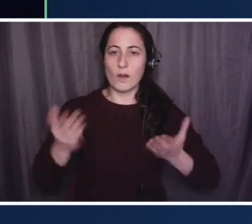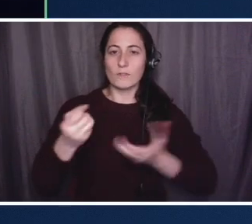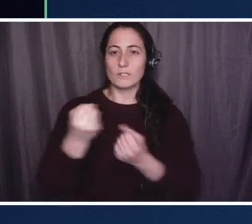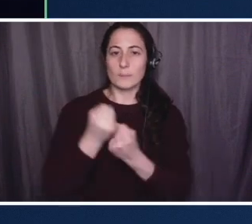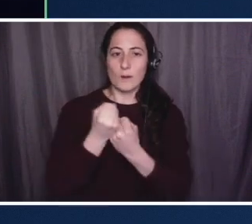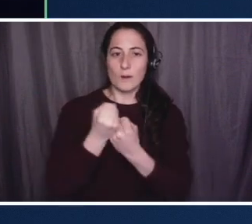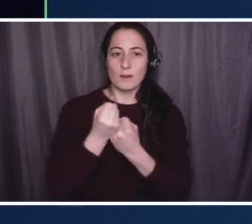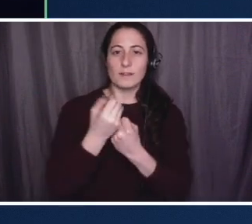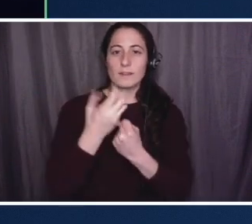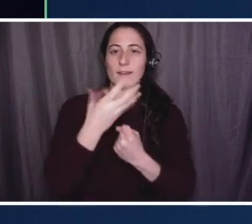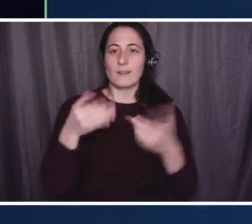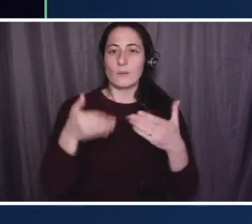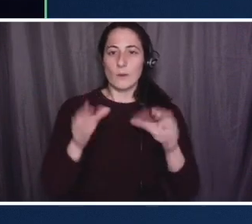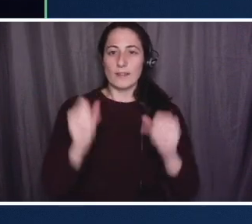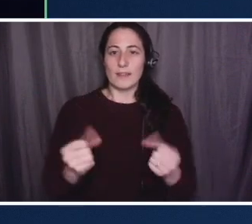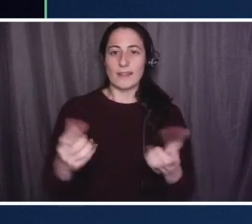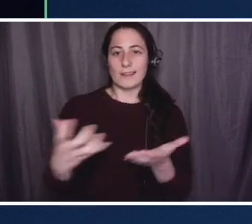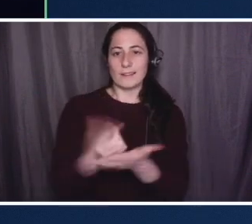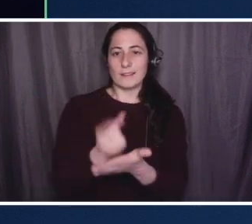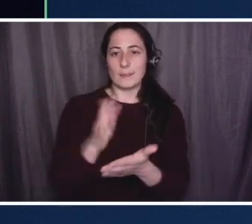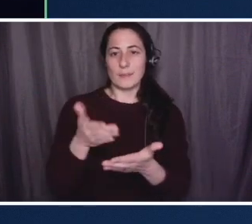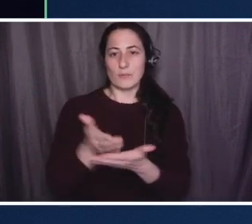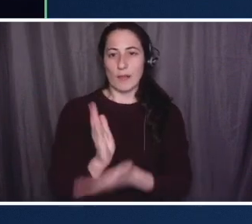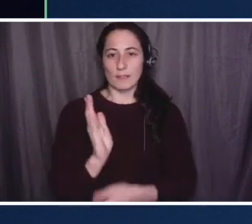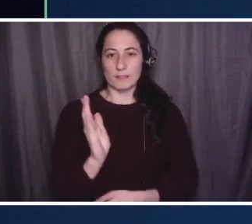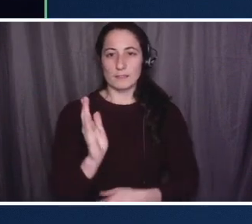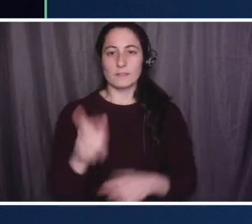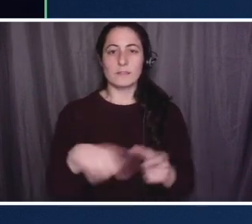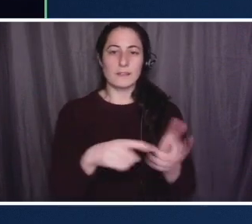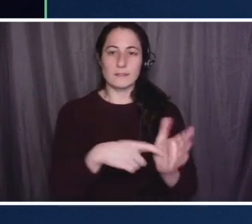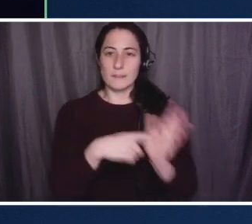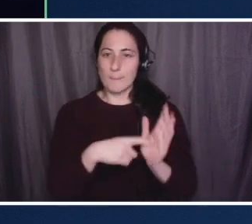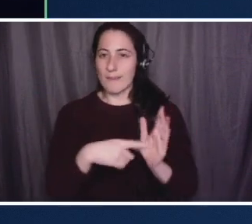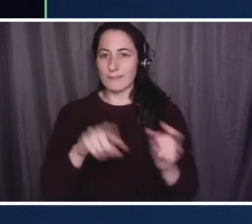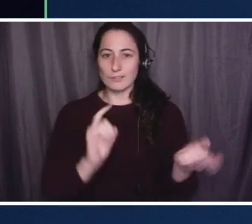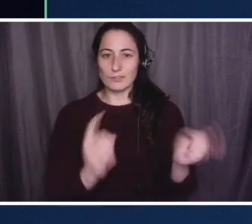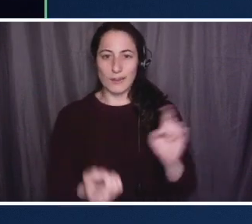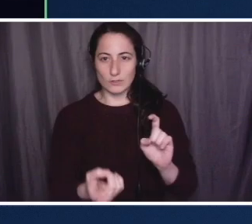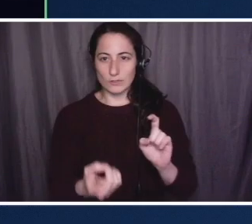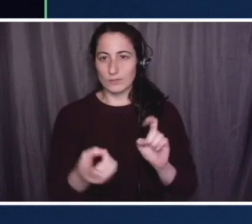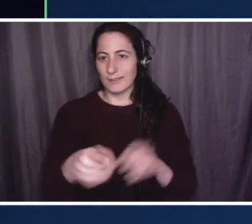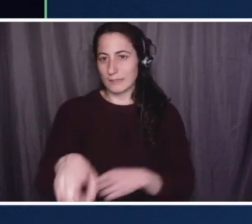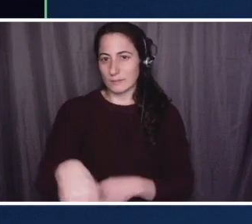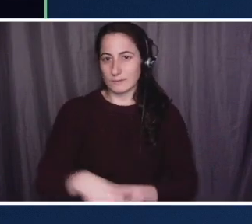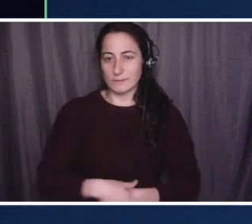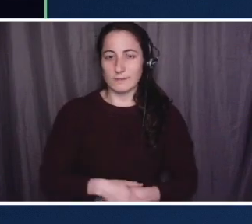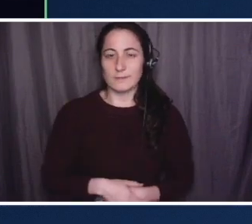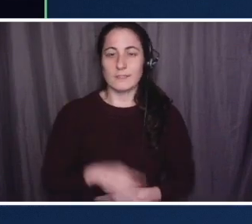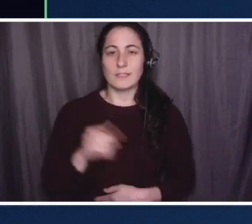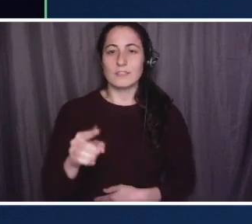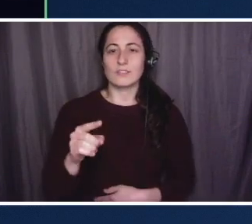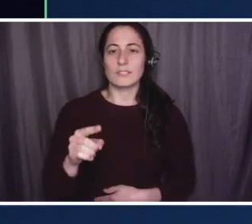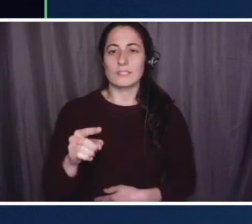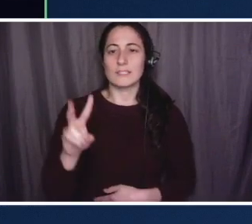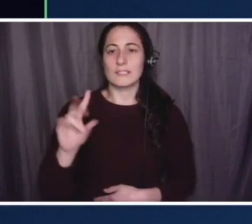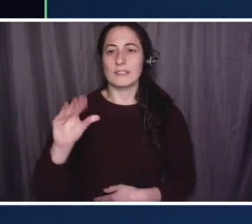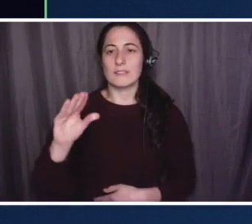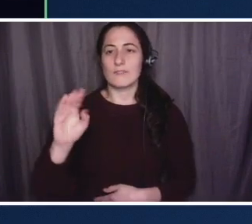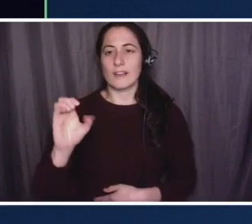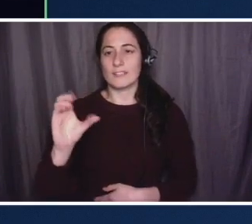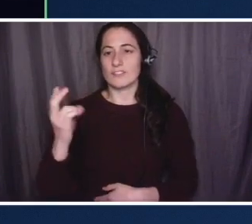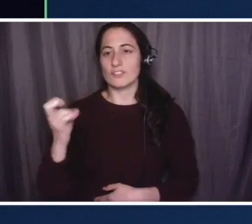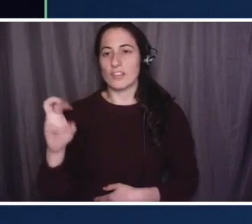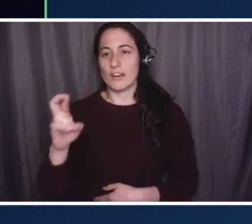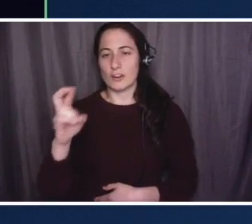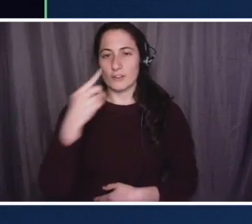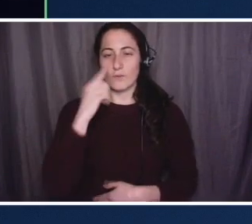claim their rights and demand the change they deserve. She is the Vice Chair for Transparency International and has served